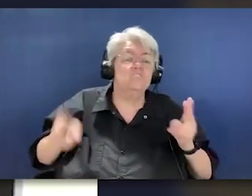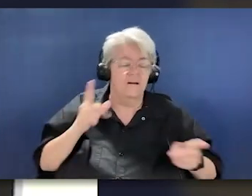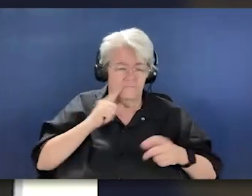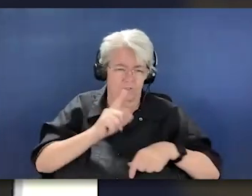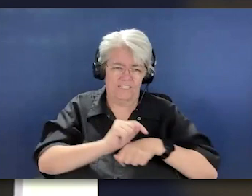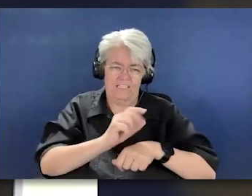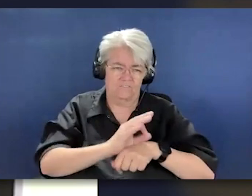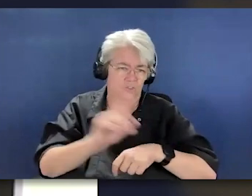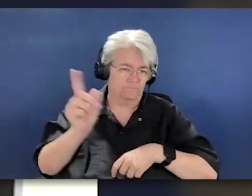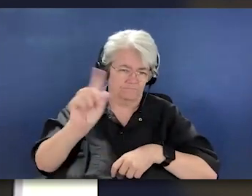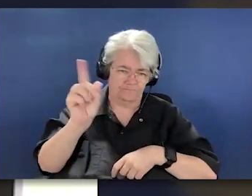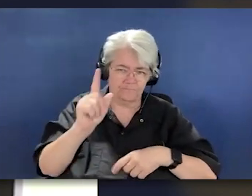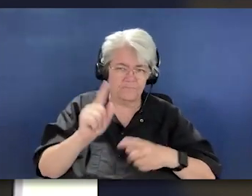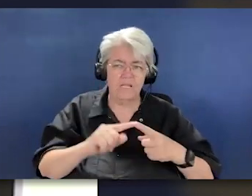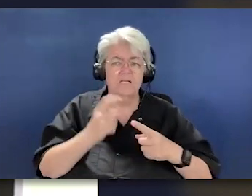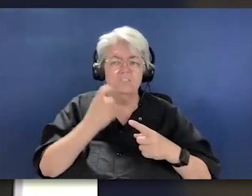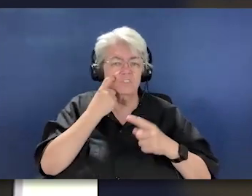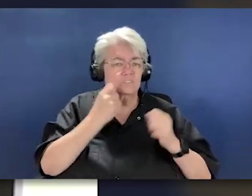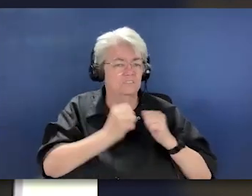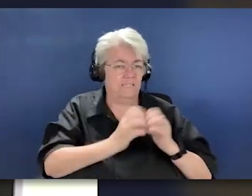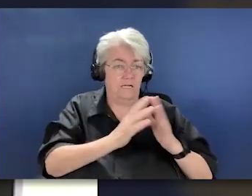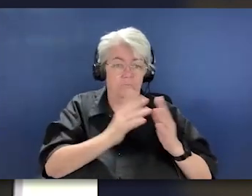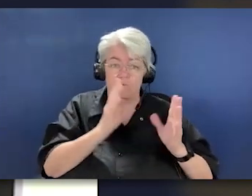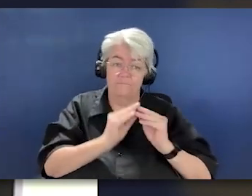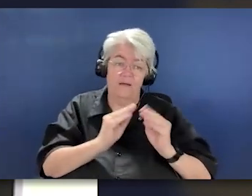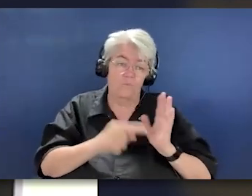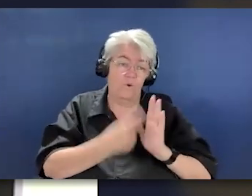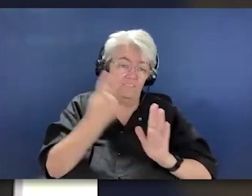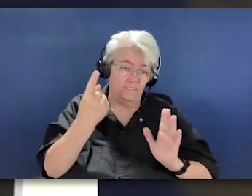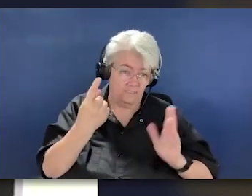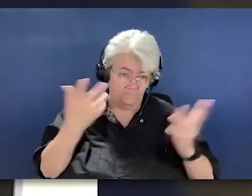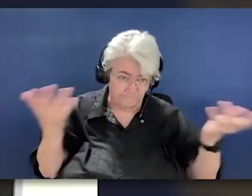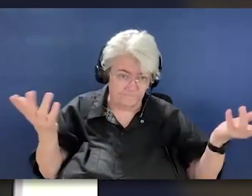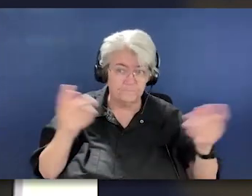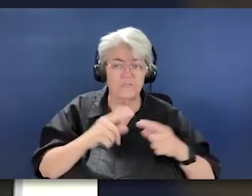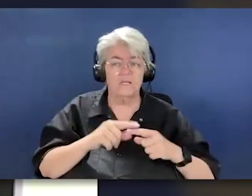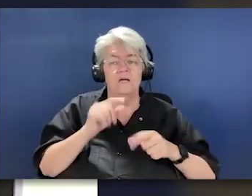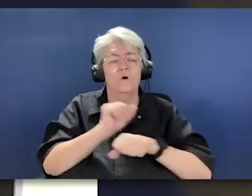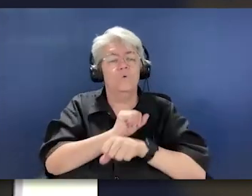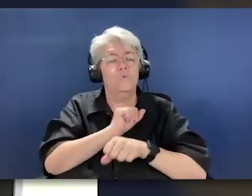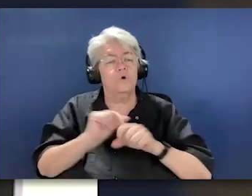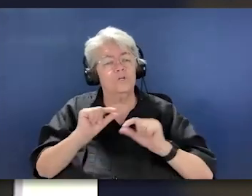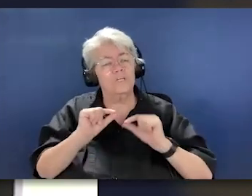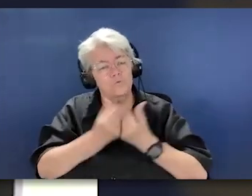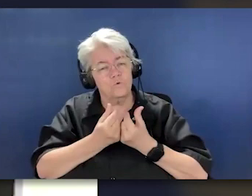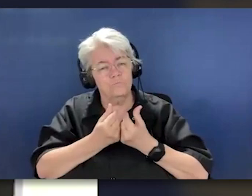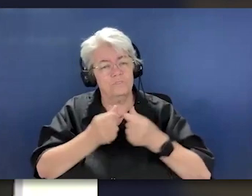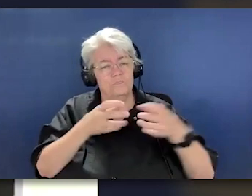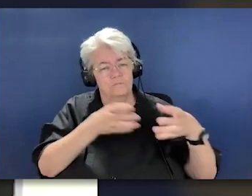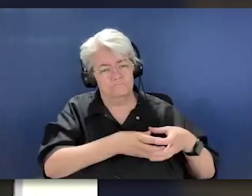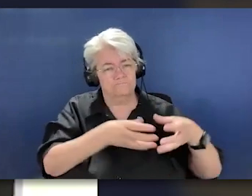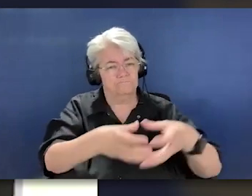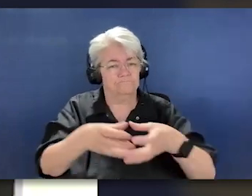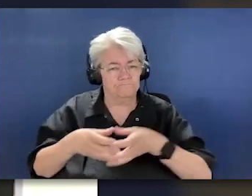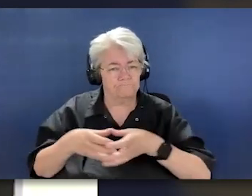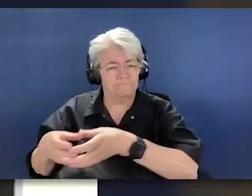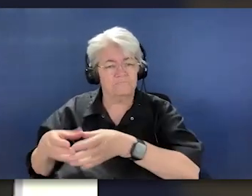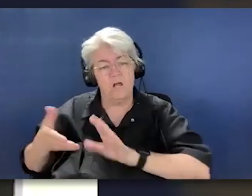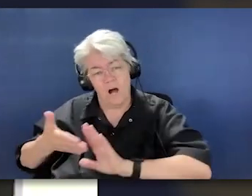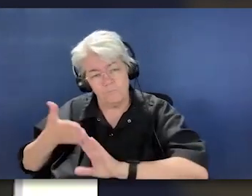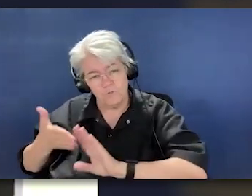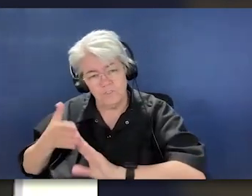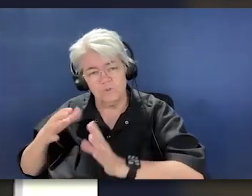force on this. It's just getting going. We've met once so far, working groups in many different areas, including